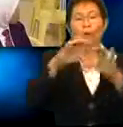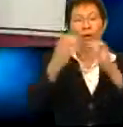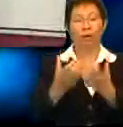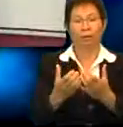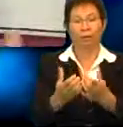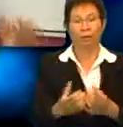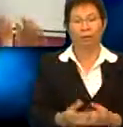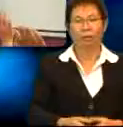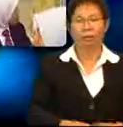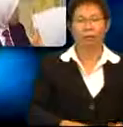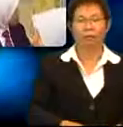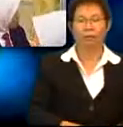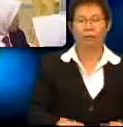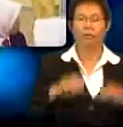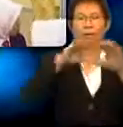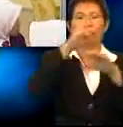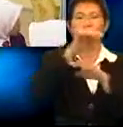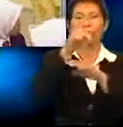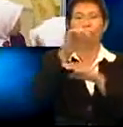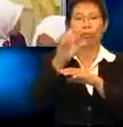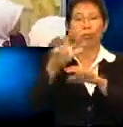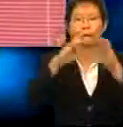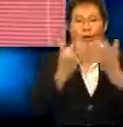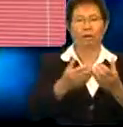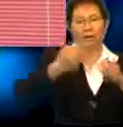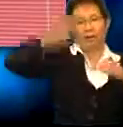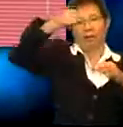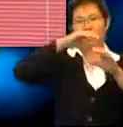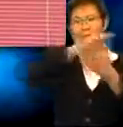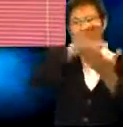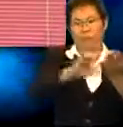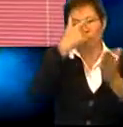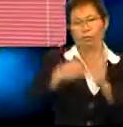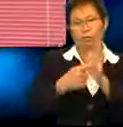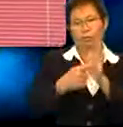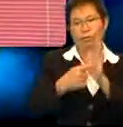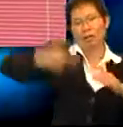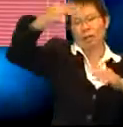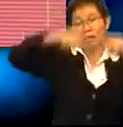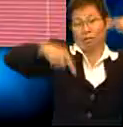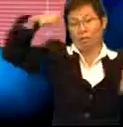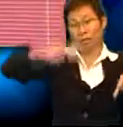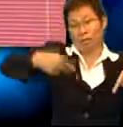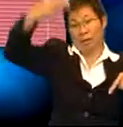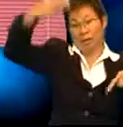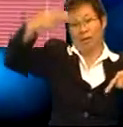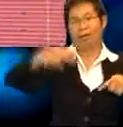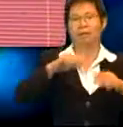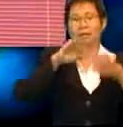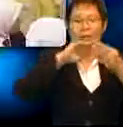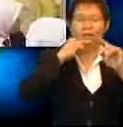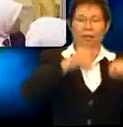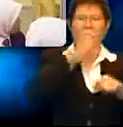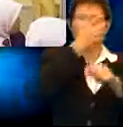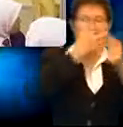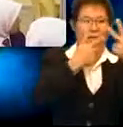is? Azrin? The model class is the highest bar in this chart because it shows the highest frequency. The